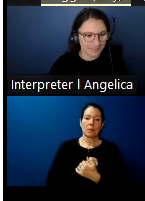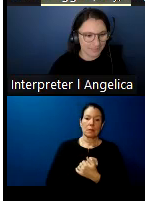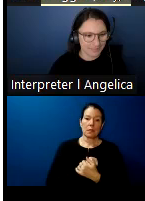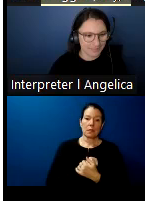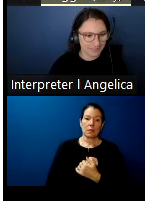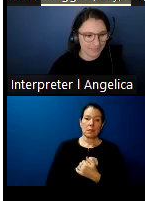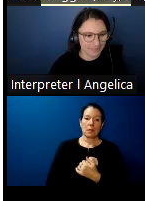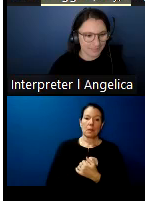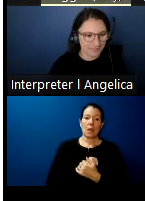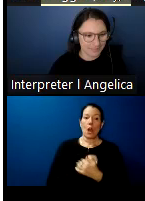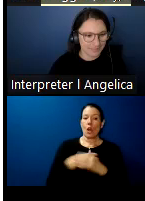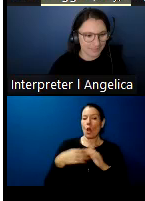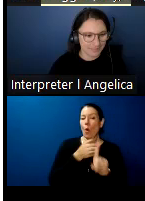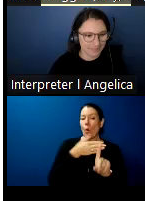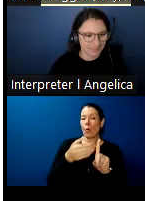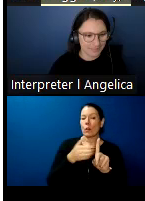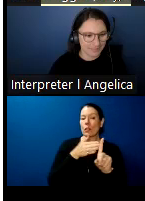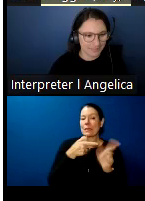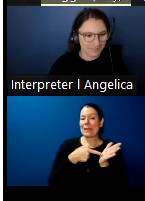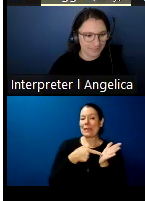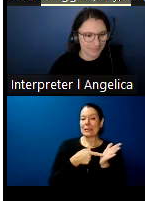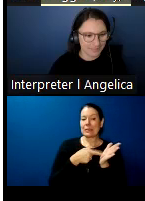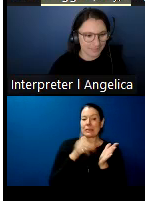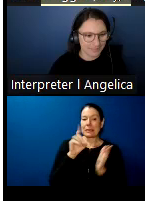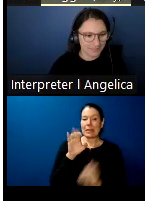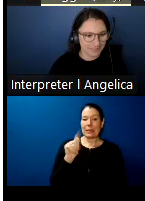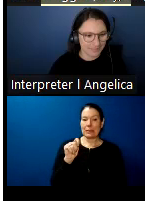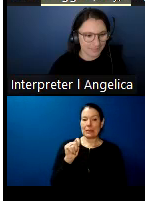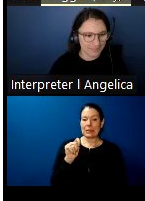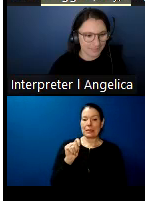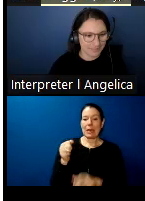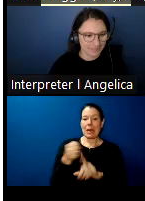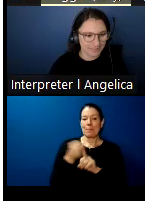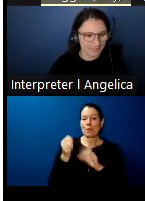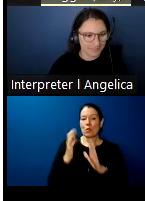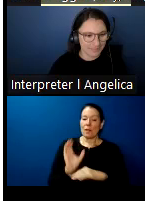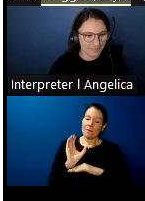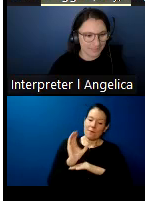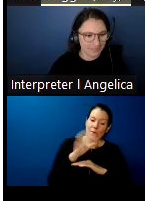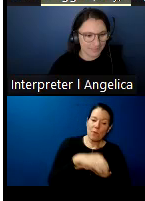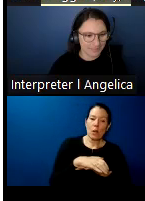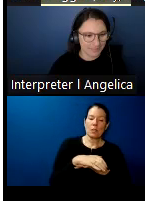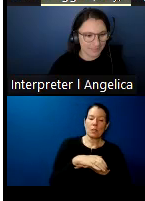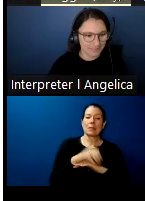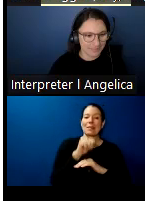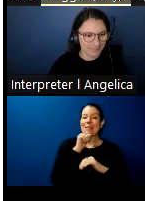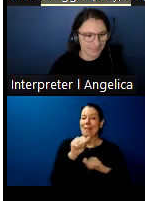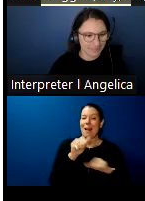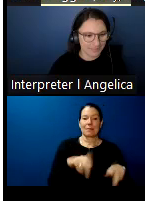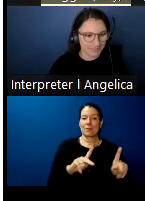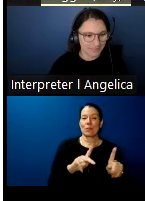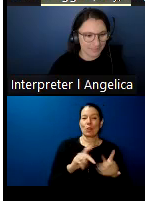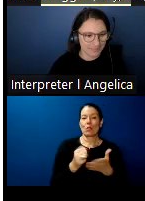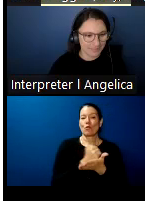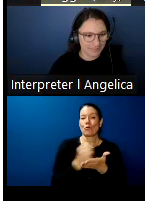Coerced debt is another category where an abuser forces non-consensual credit-related